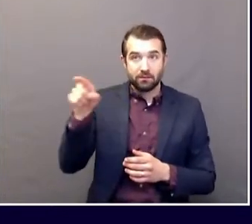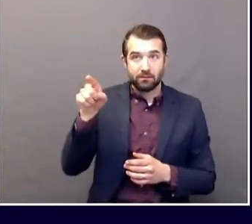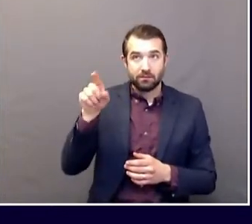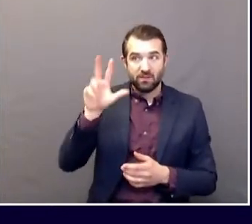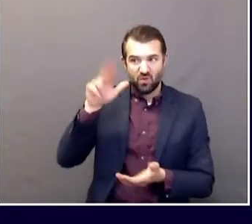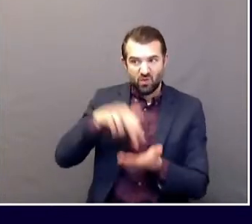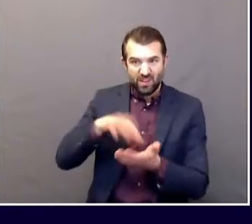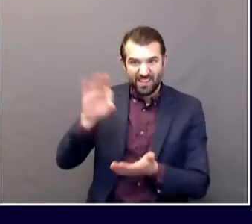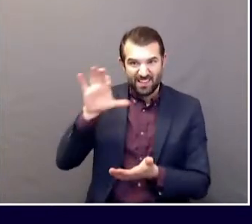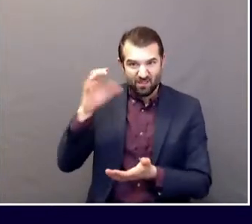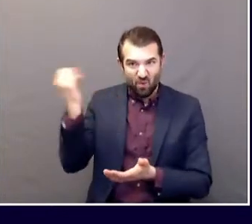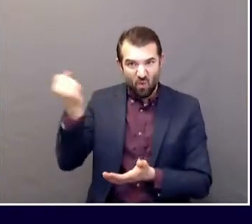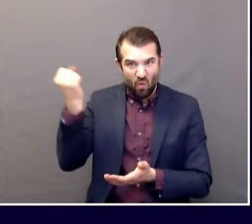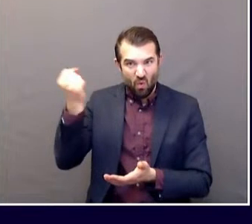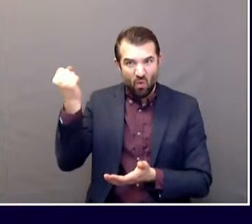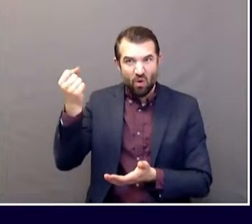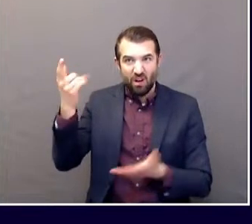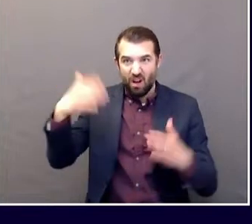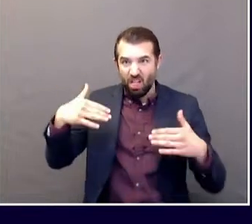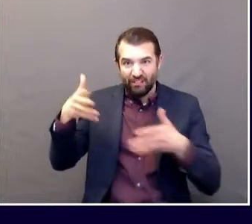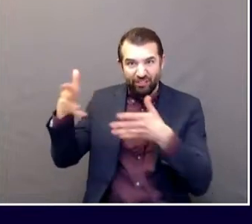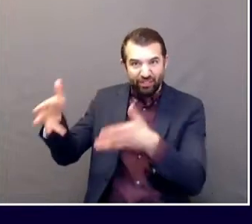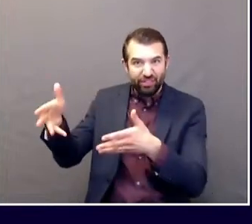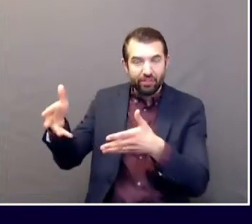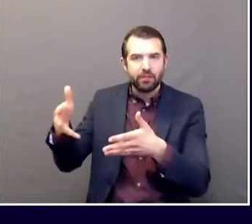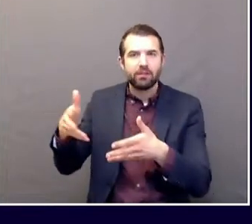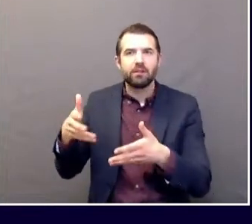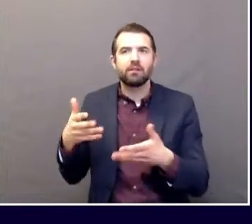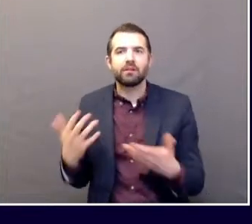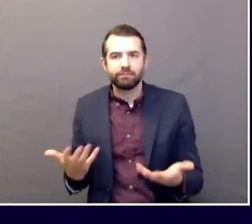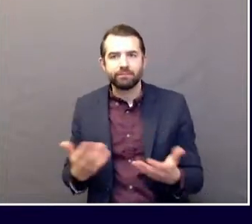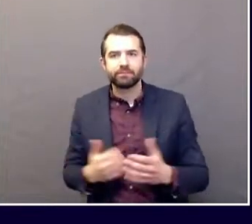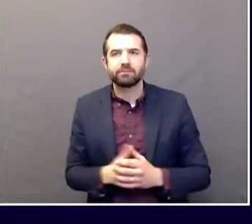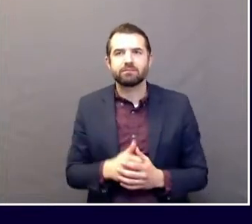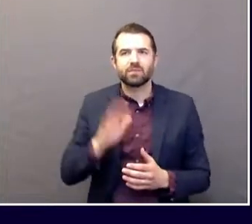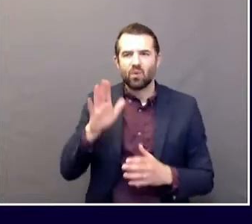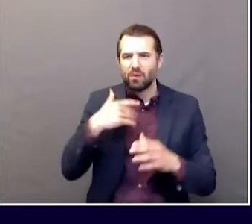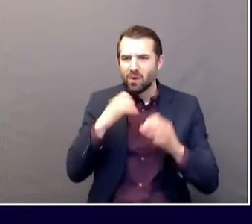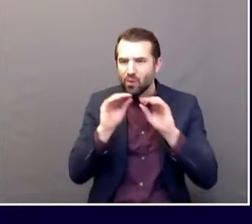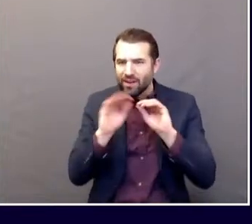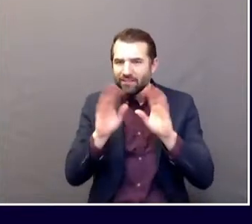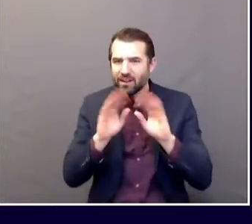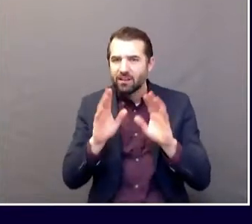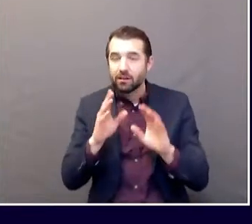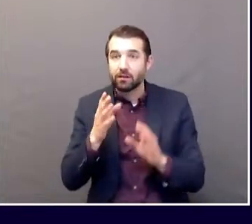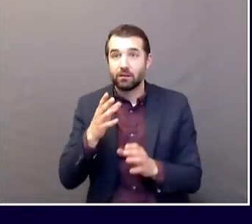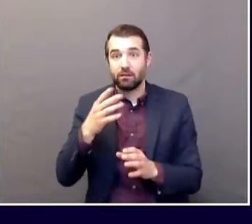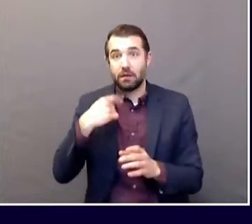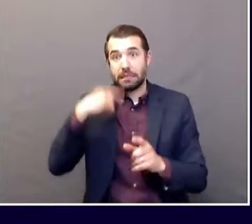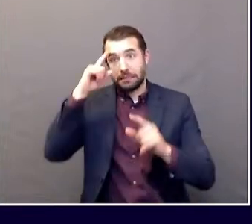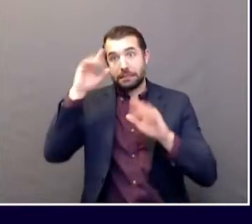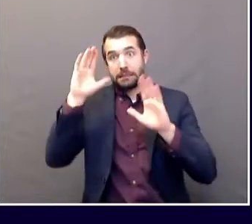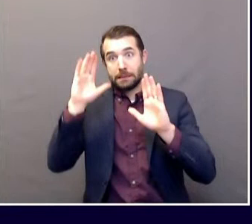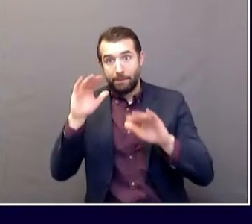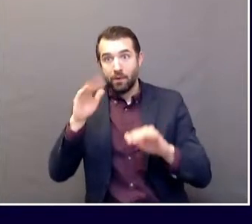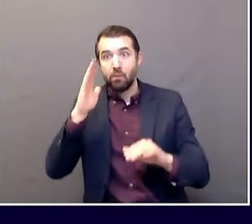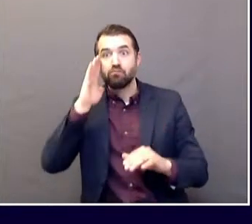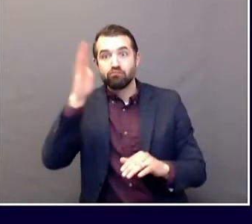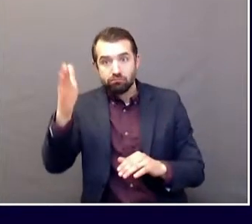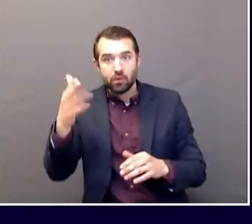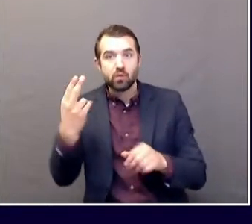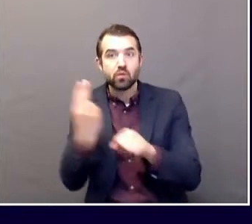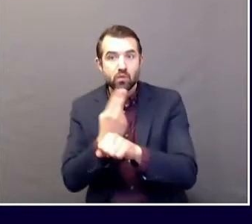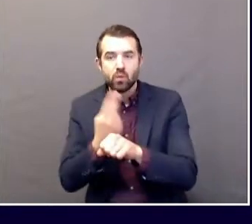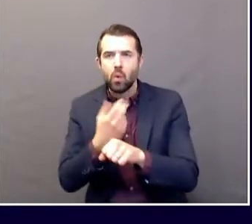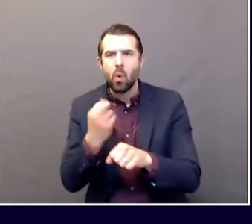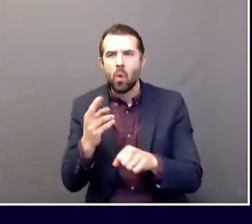used, there was a plan at some point to use them, but if I'm understanding you correctly, Dr. Shah,